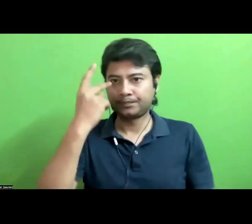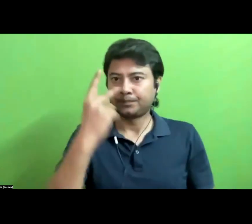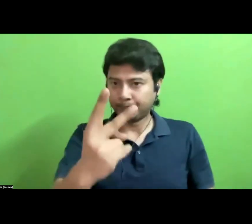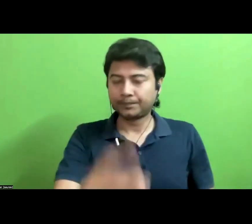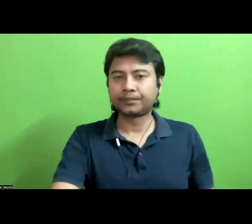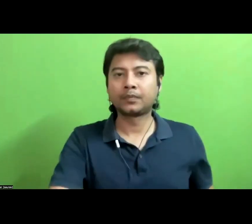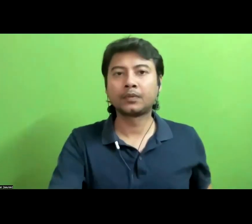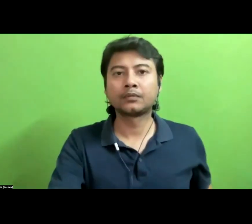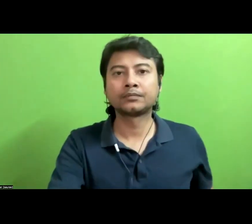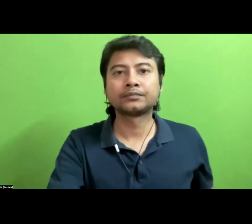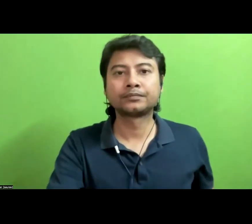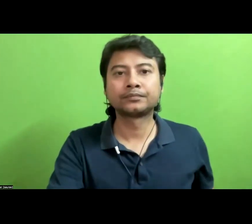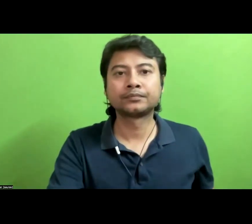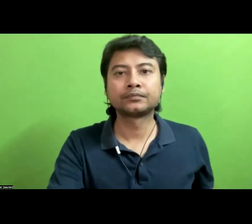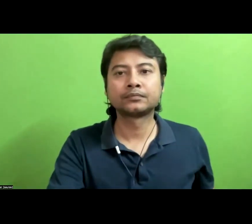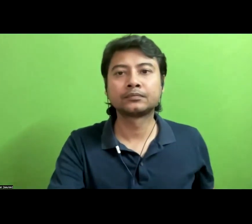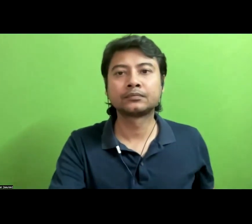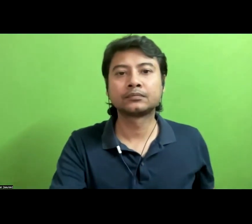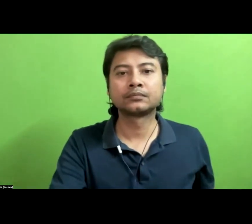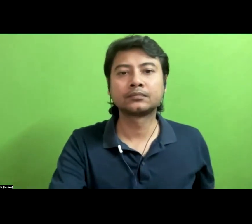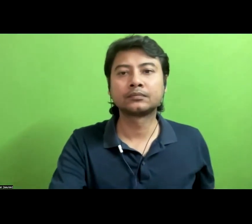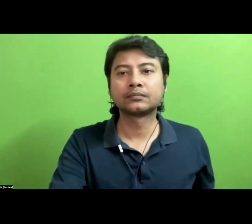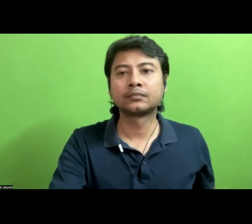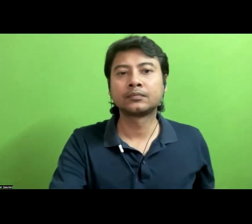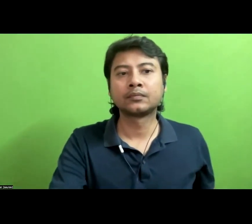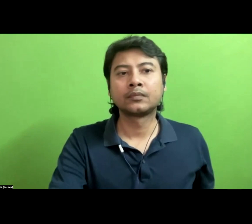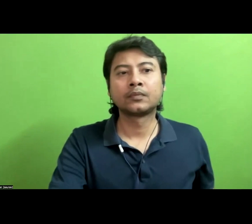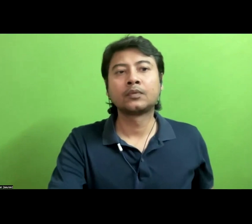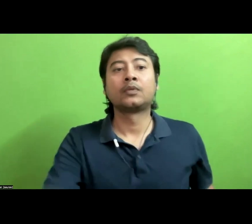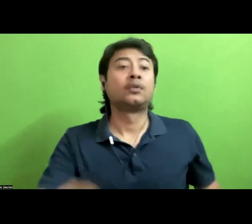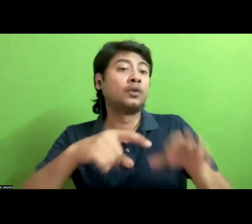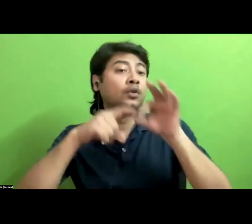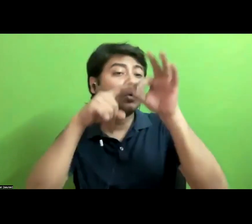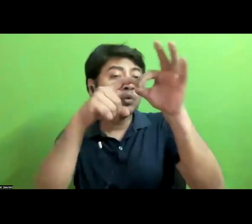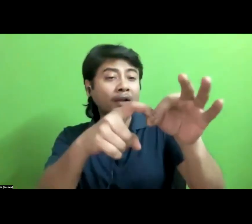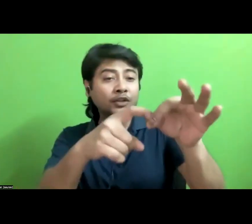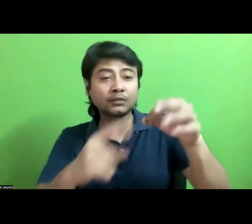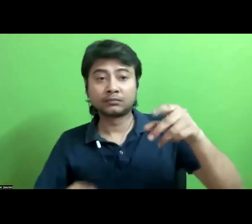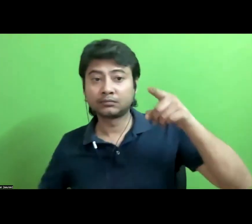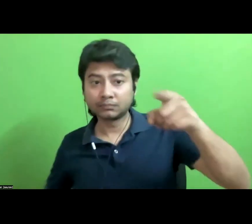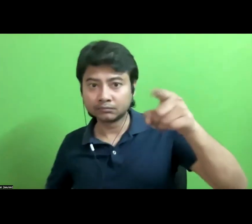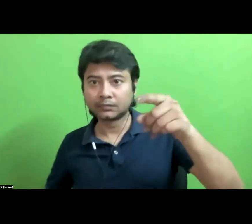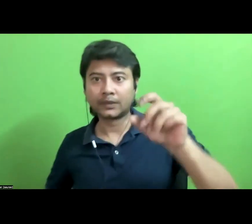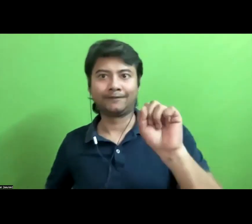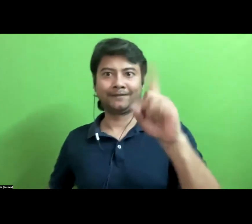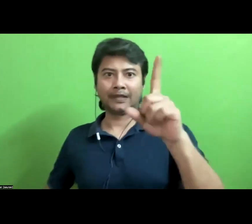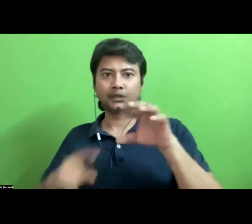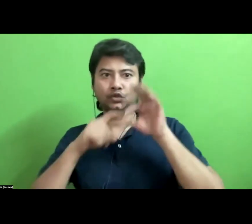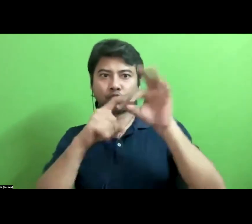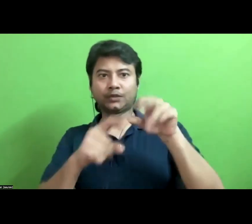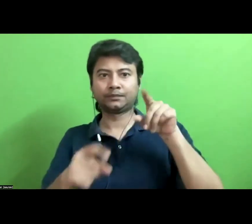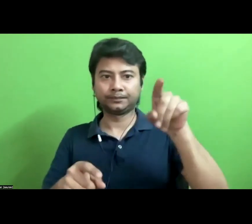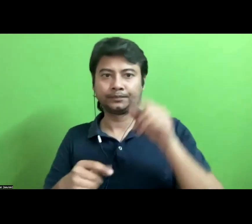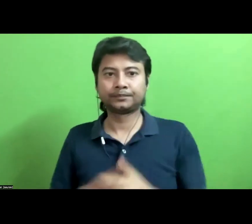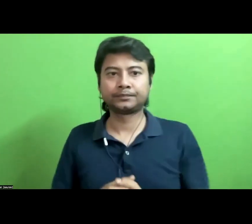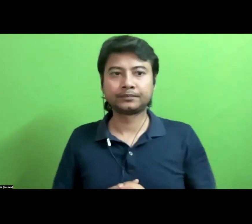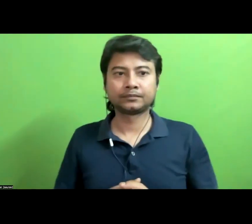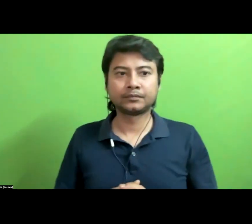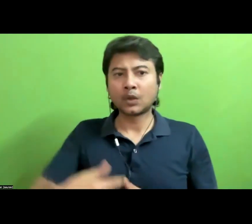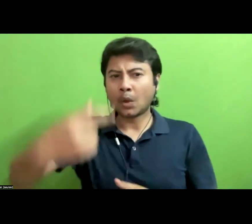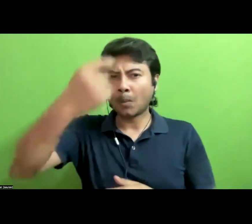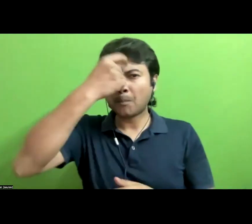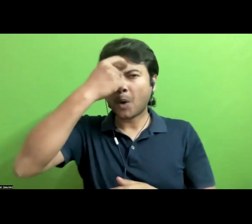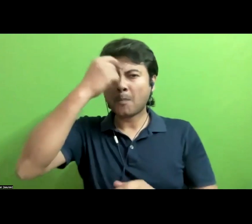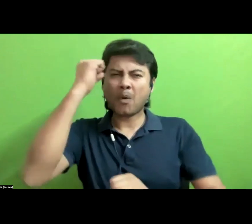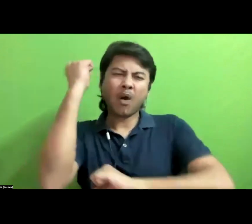talk of 3 different types of questions. The first question should come up on your screen. Do you care deeply about